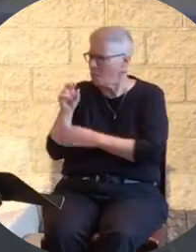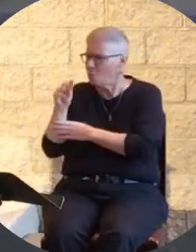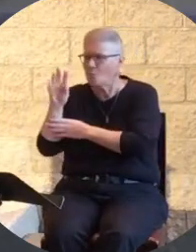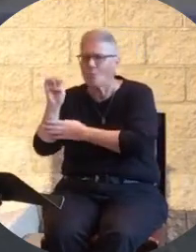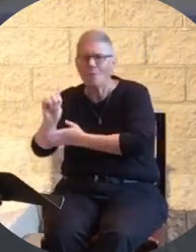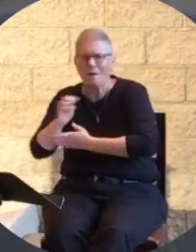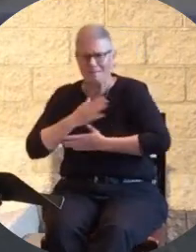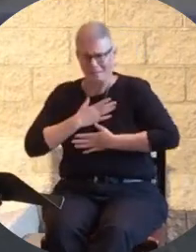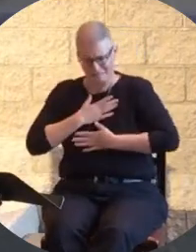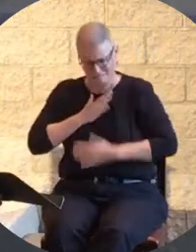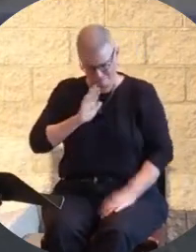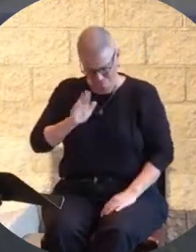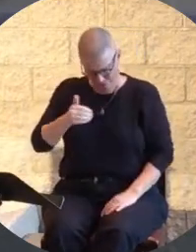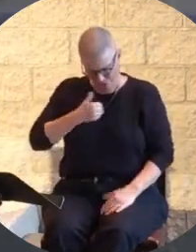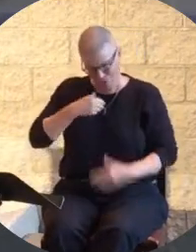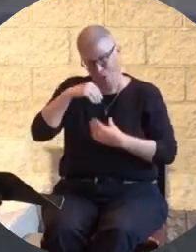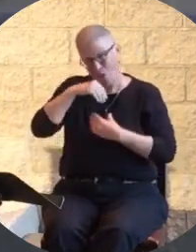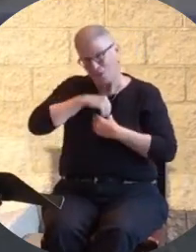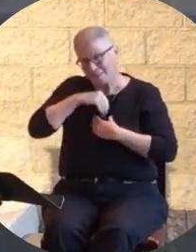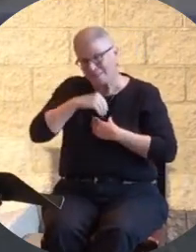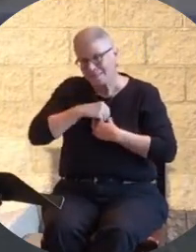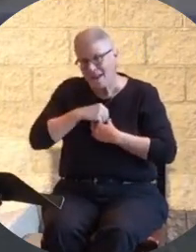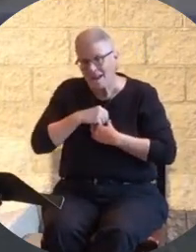My soul inside.